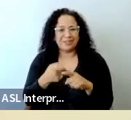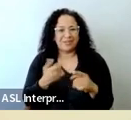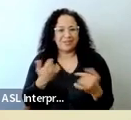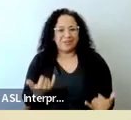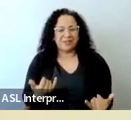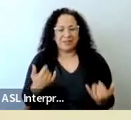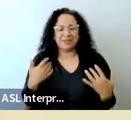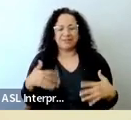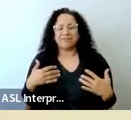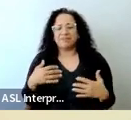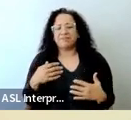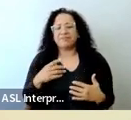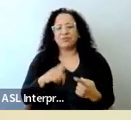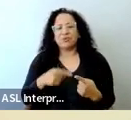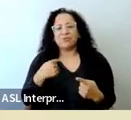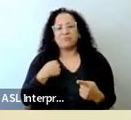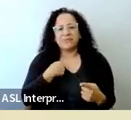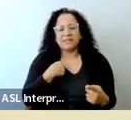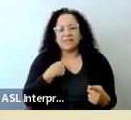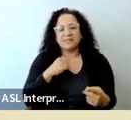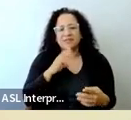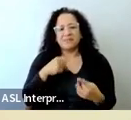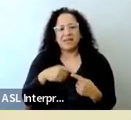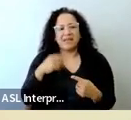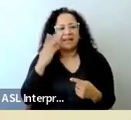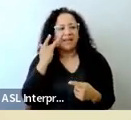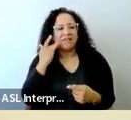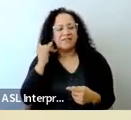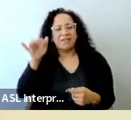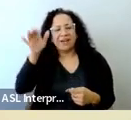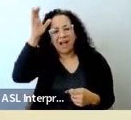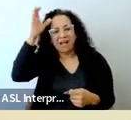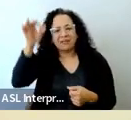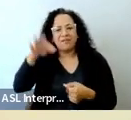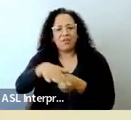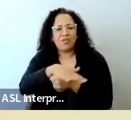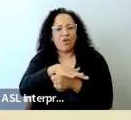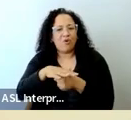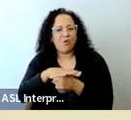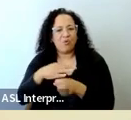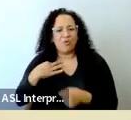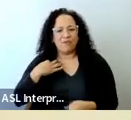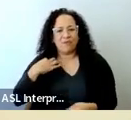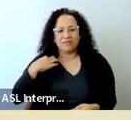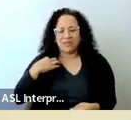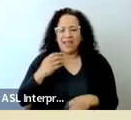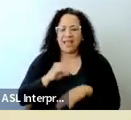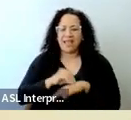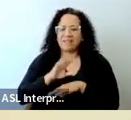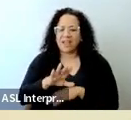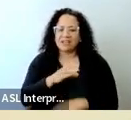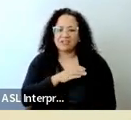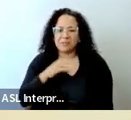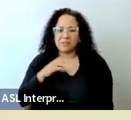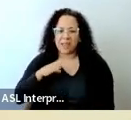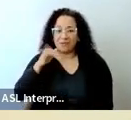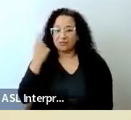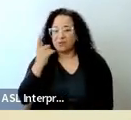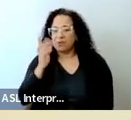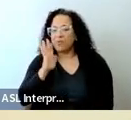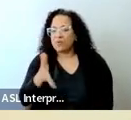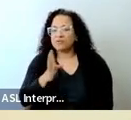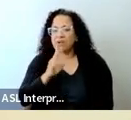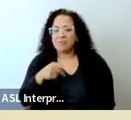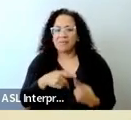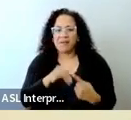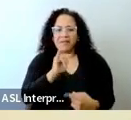It really speaks to me, it speaks to in California, the concept of the local volunteer advisory committee. And I know someone's going to talk about that later, but really